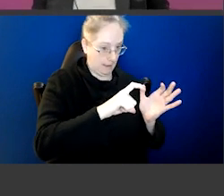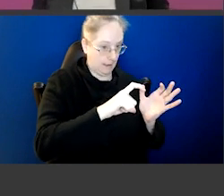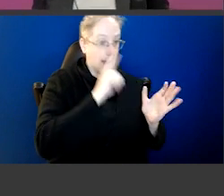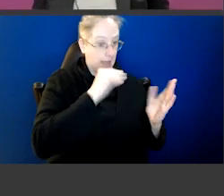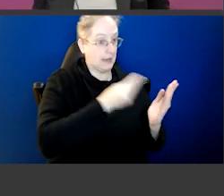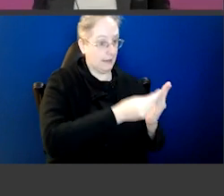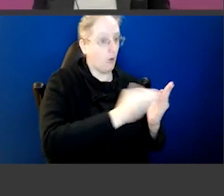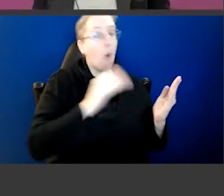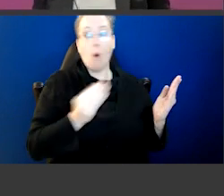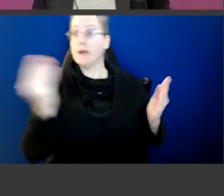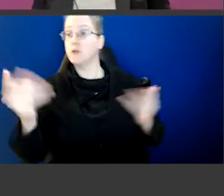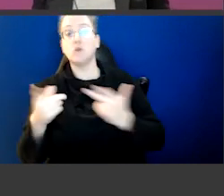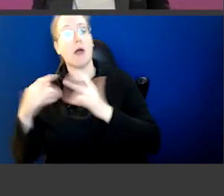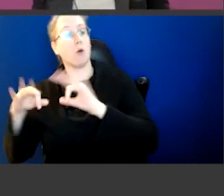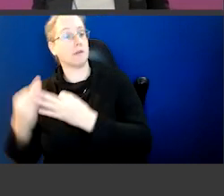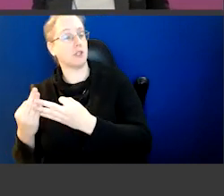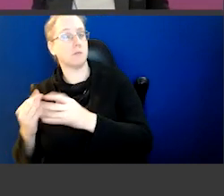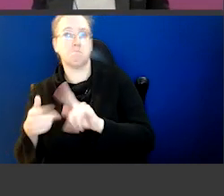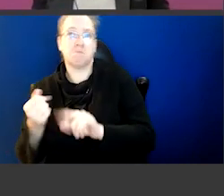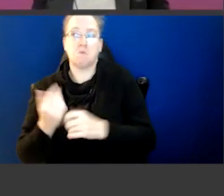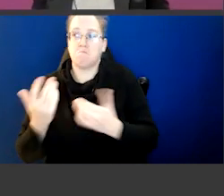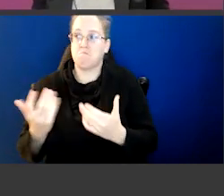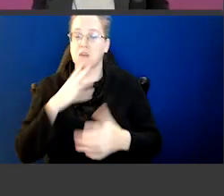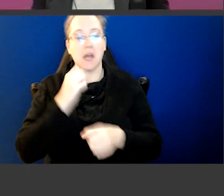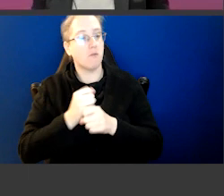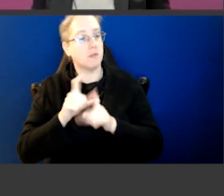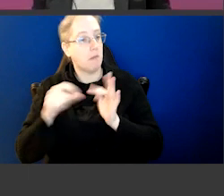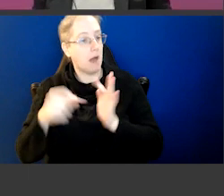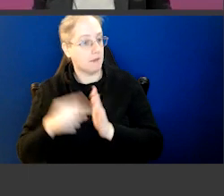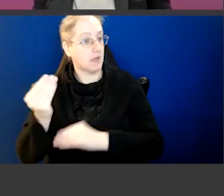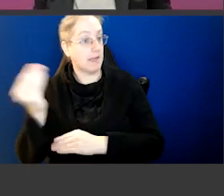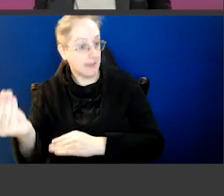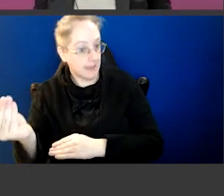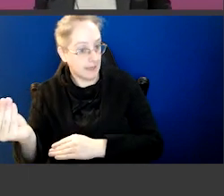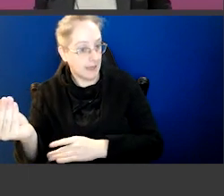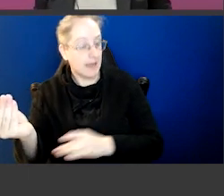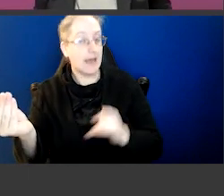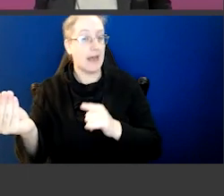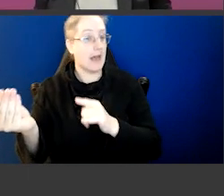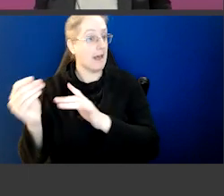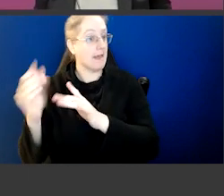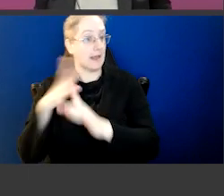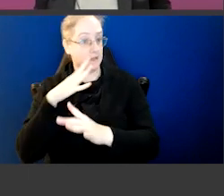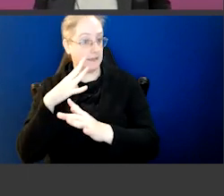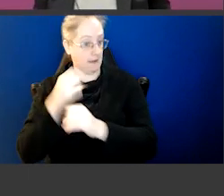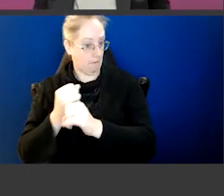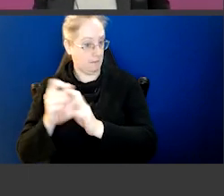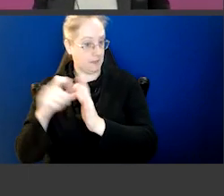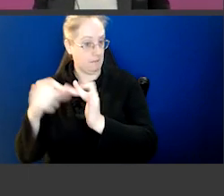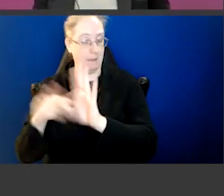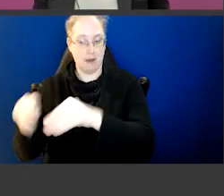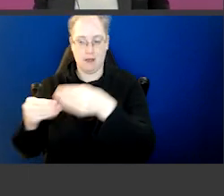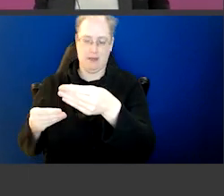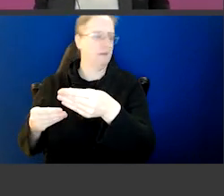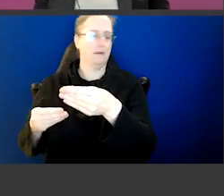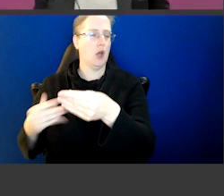to another body, say, for example, a government department, that government department or body will forward it on to IBAC